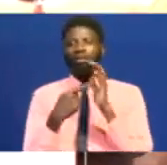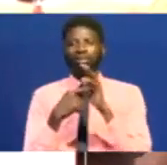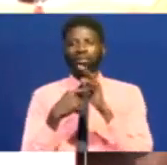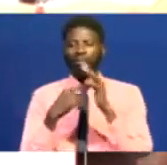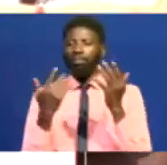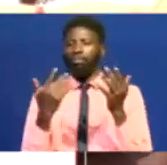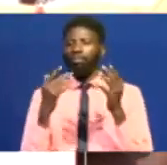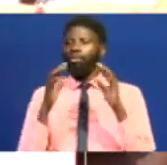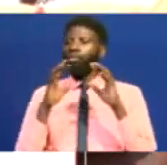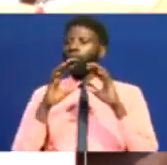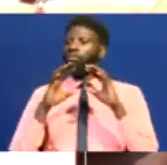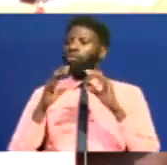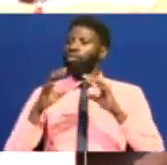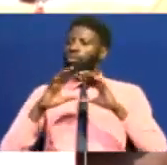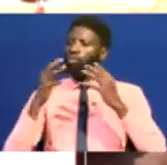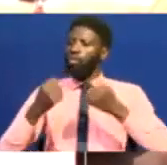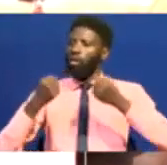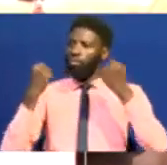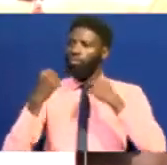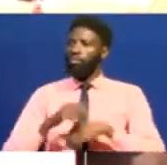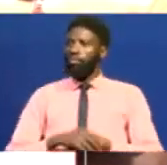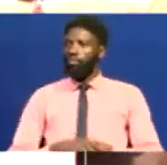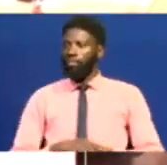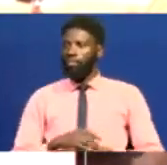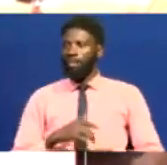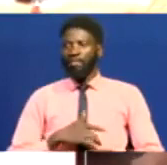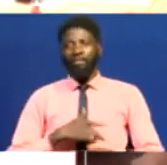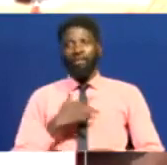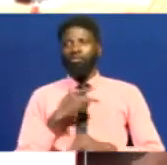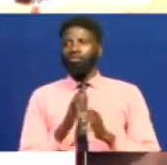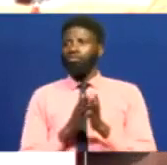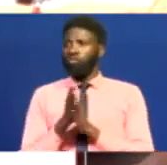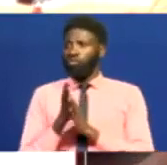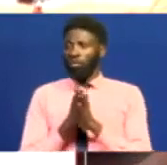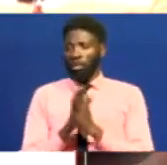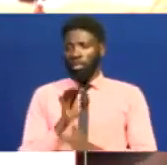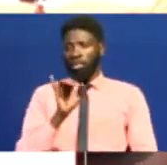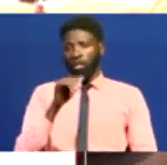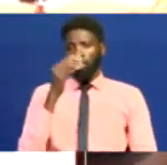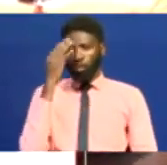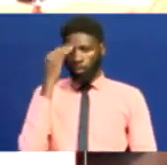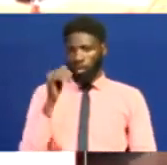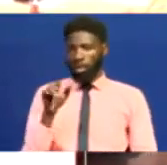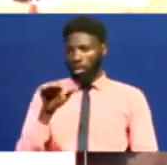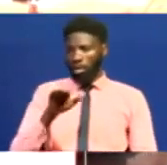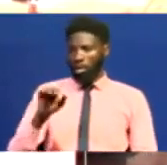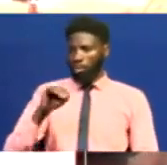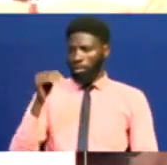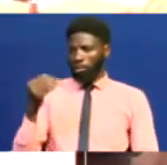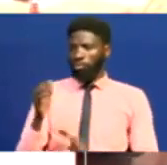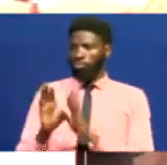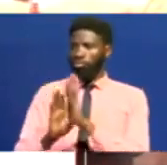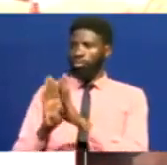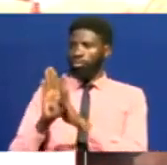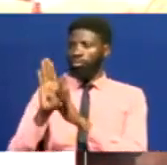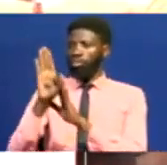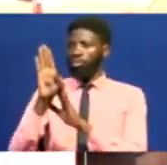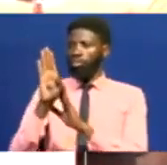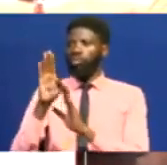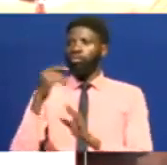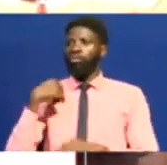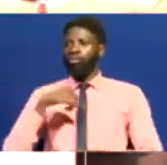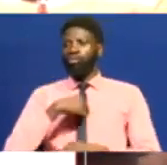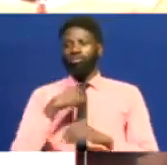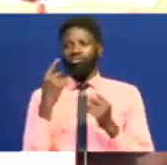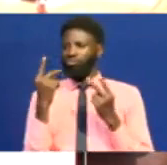This comes as an interest to me because of the urbanization or the development we tend